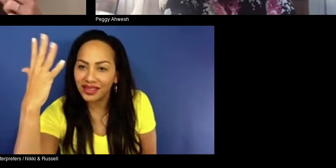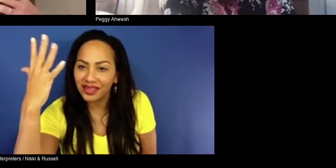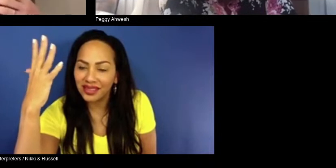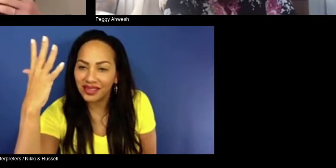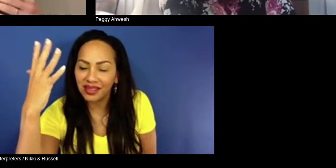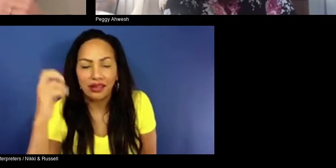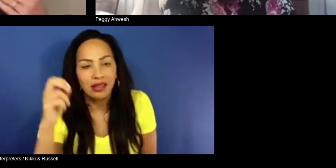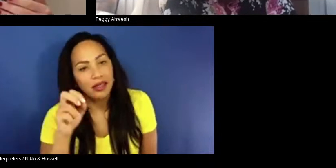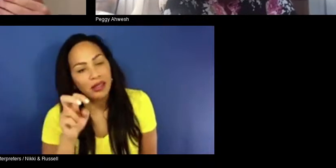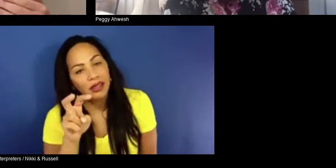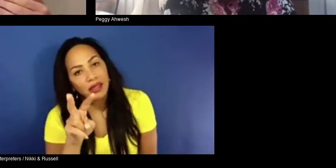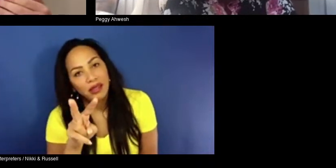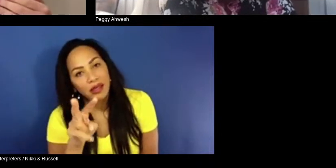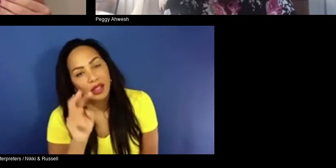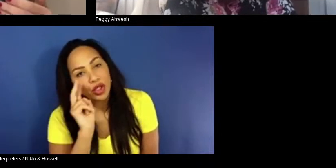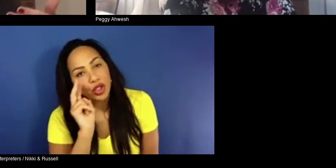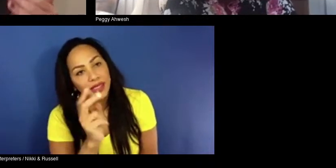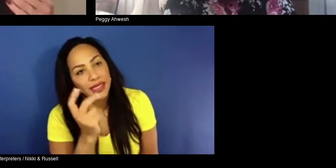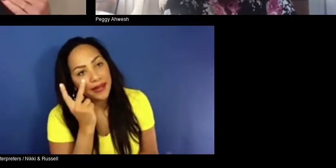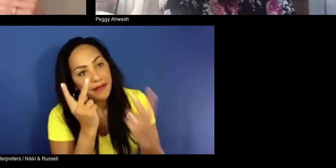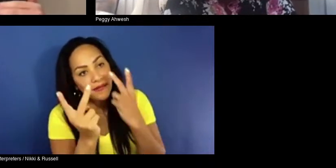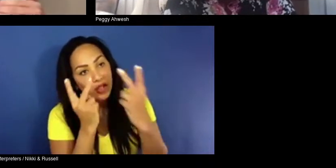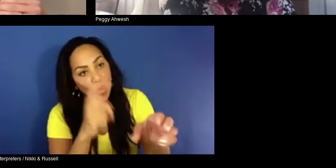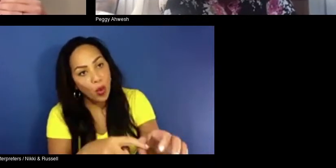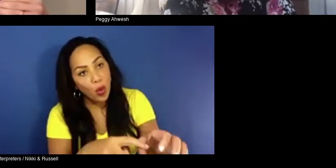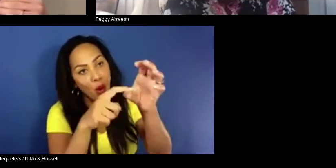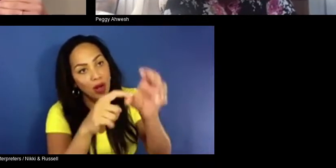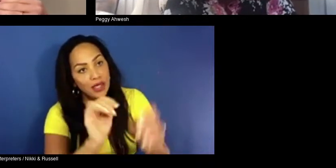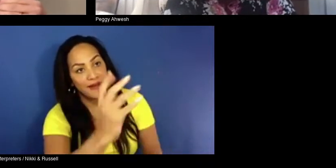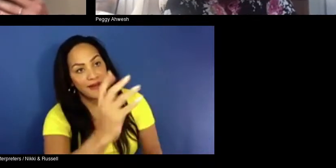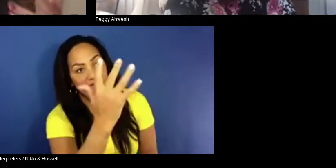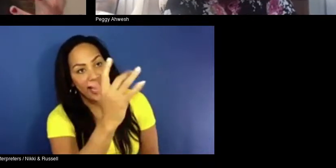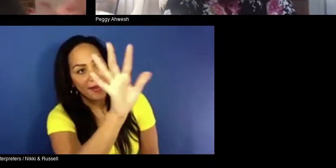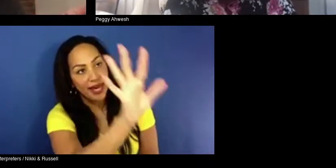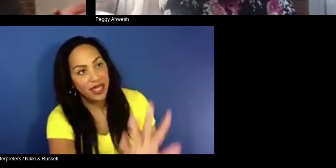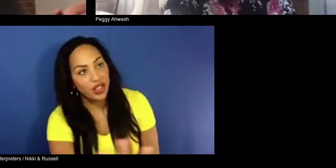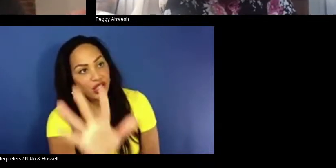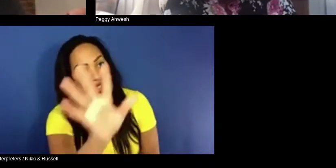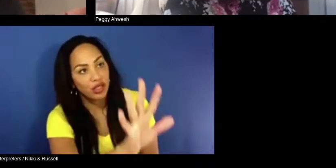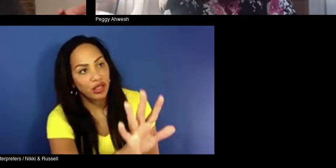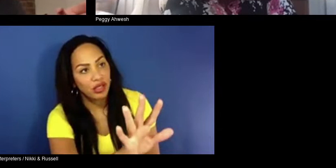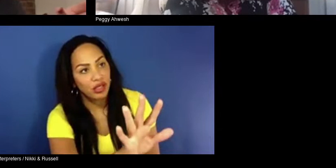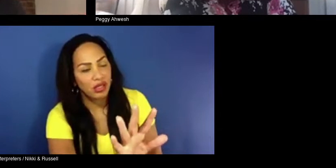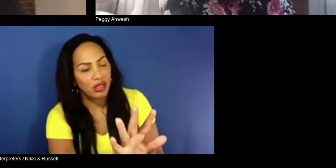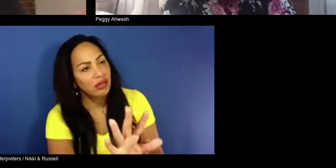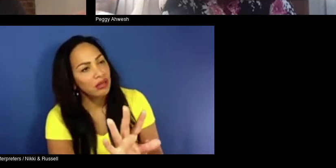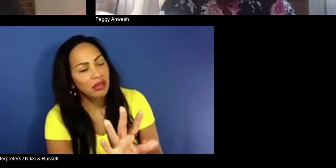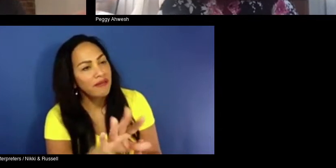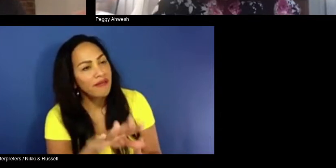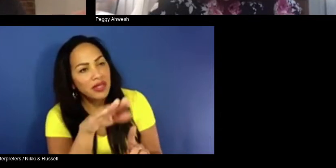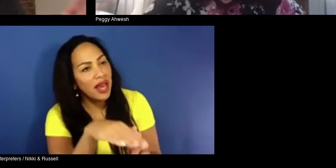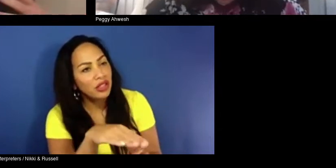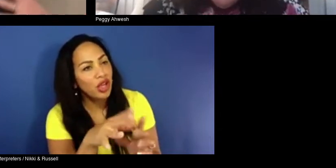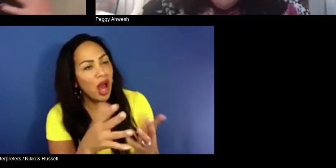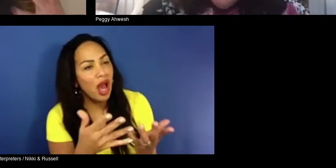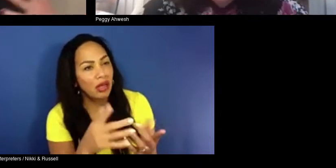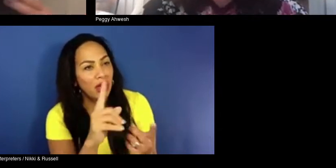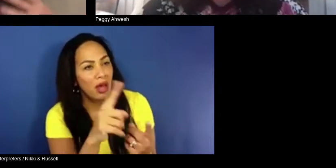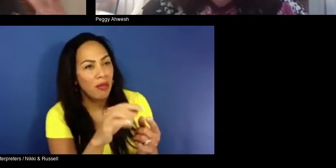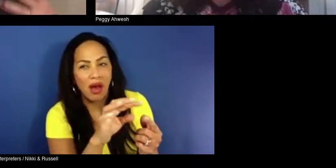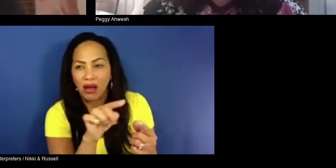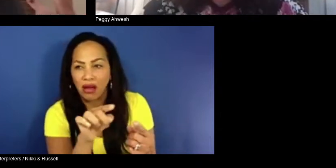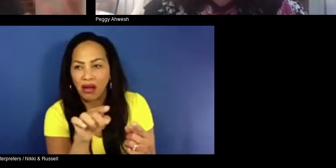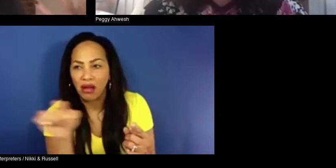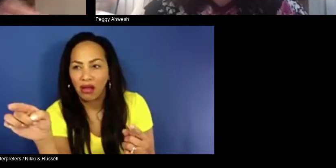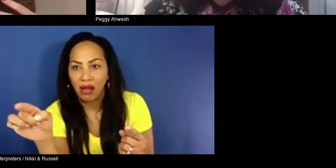between the visual quality of the image and then, you know, the events that are being depicted, you know, this